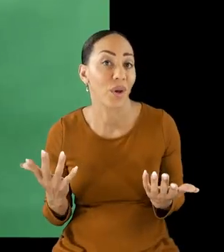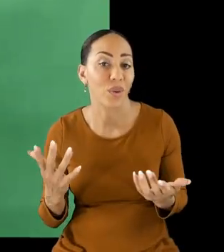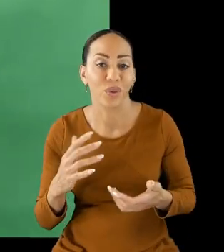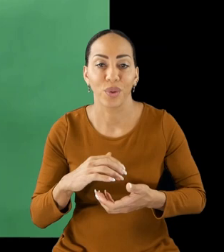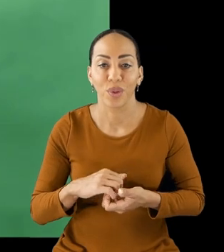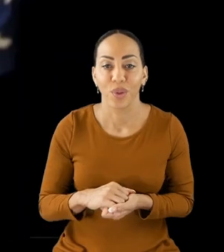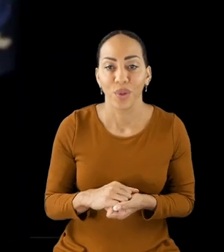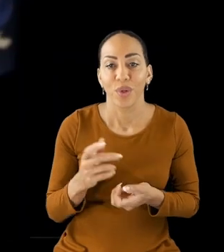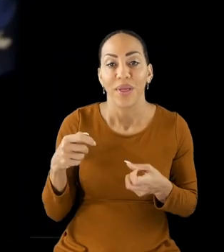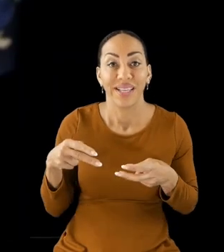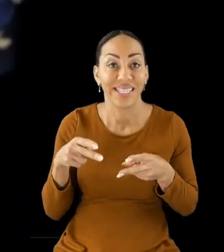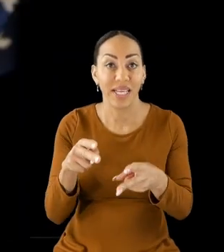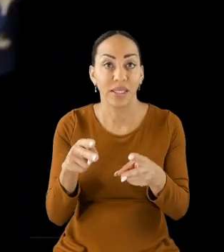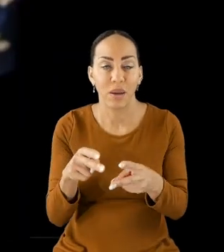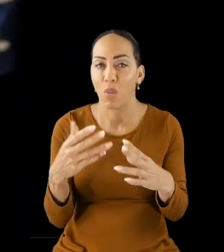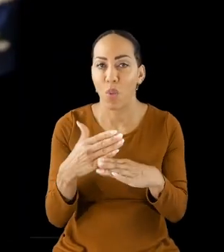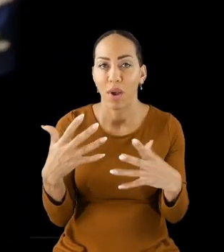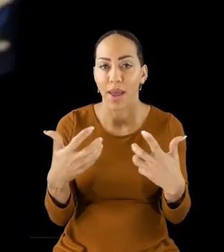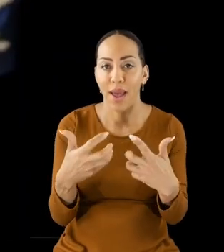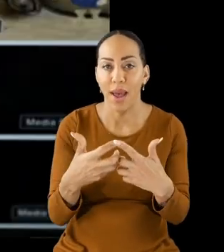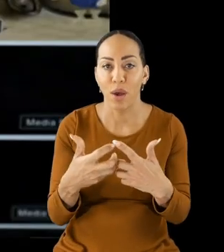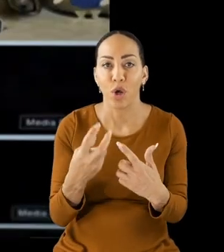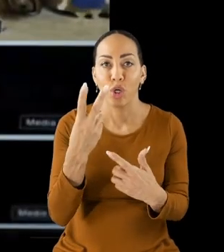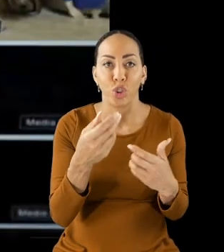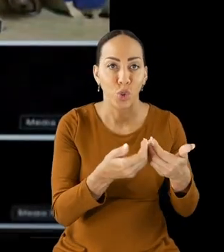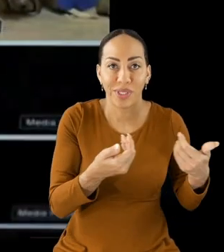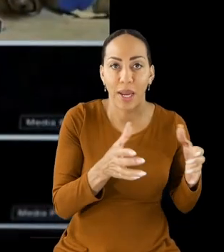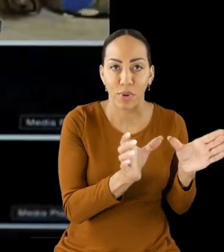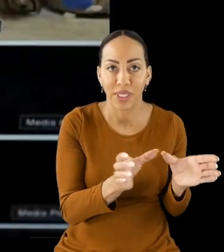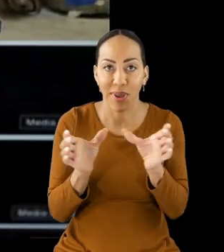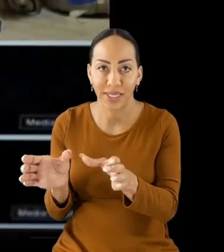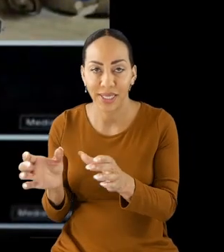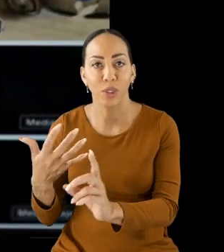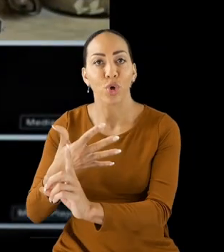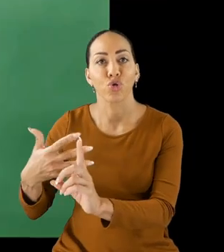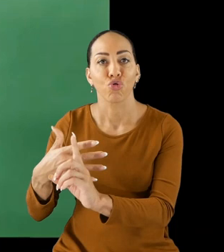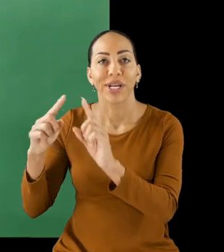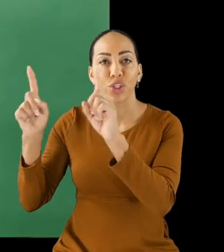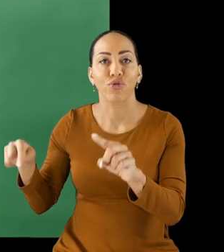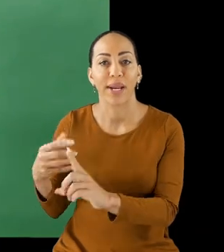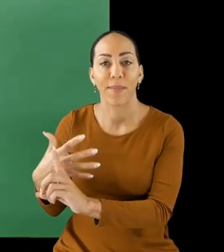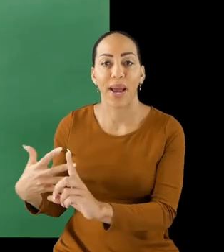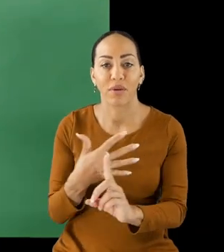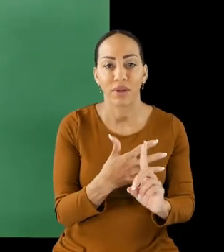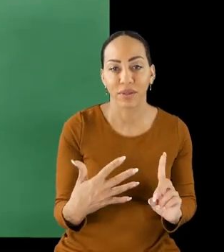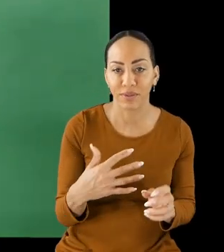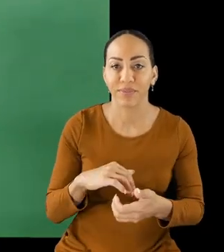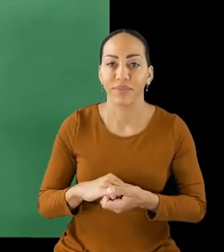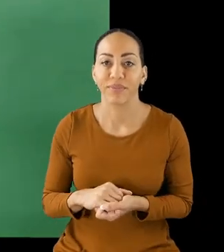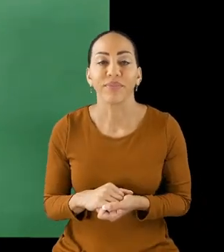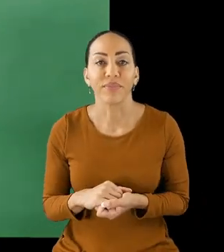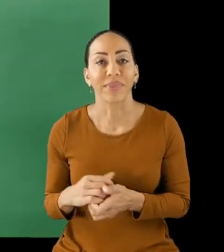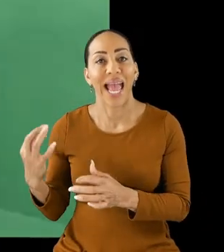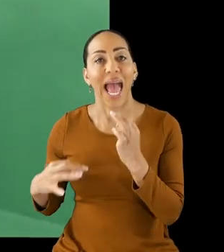So the system we're using connects two separate spaces with green screen backgrounds. The audience participant is in one space, the